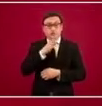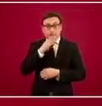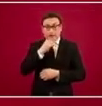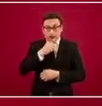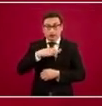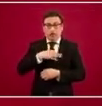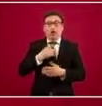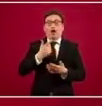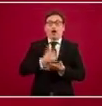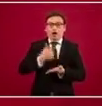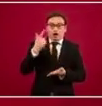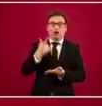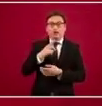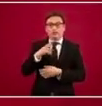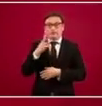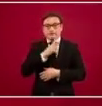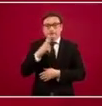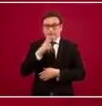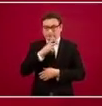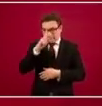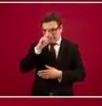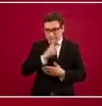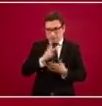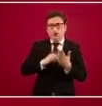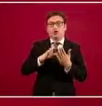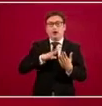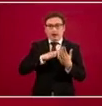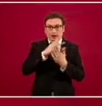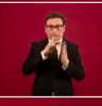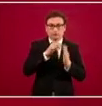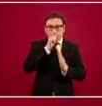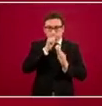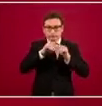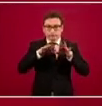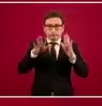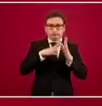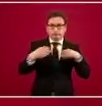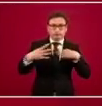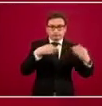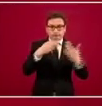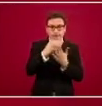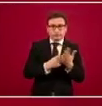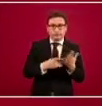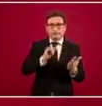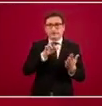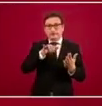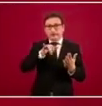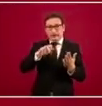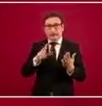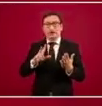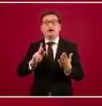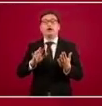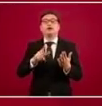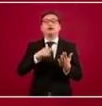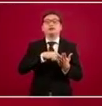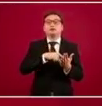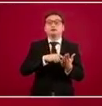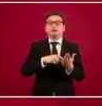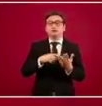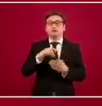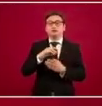this new system is aimed at monitoring the condition of the patients that have been hospitalized